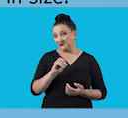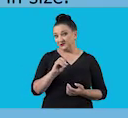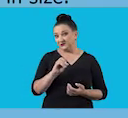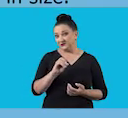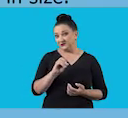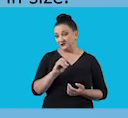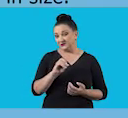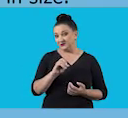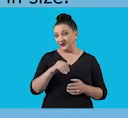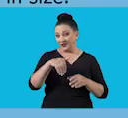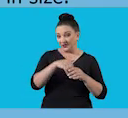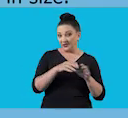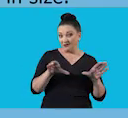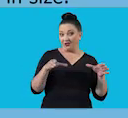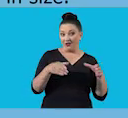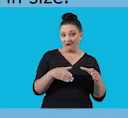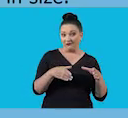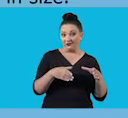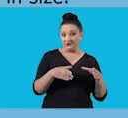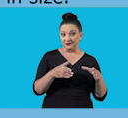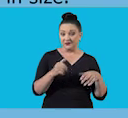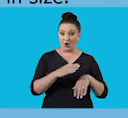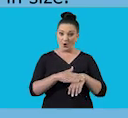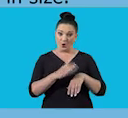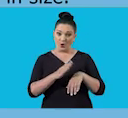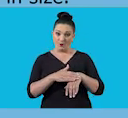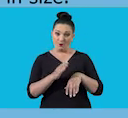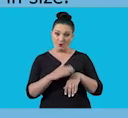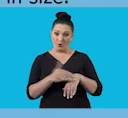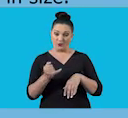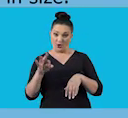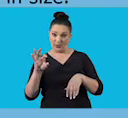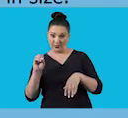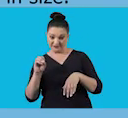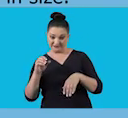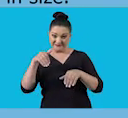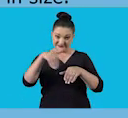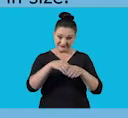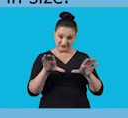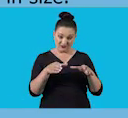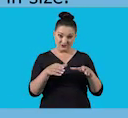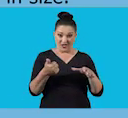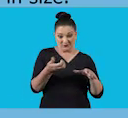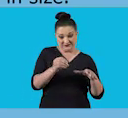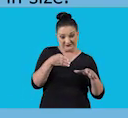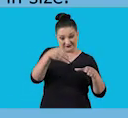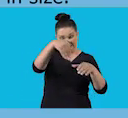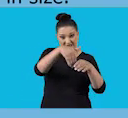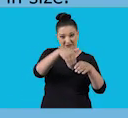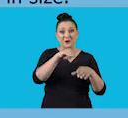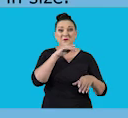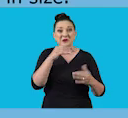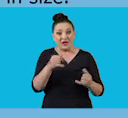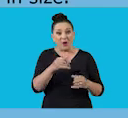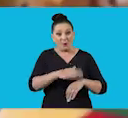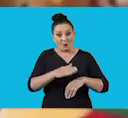class. When you put in more 30 schoolmates of yours, are you going to increase in size? You do not